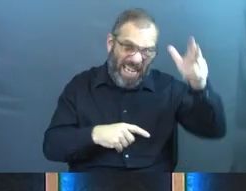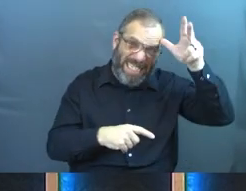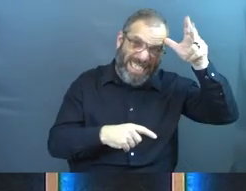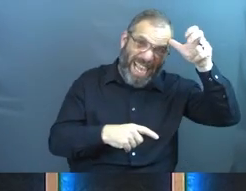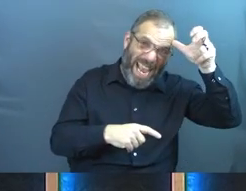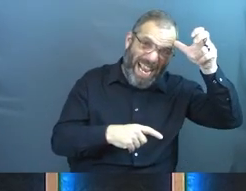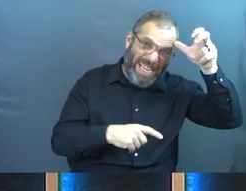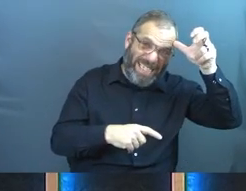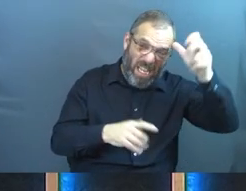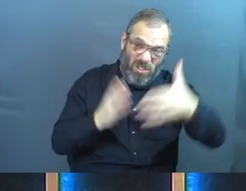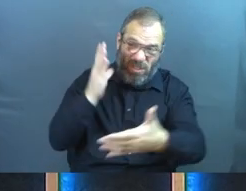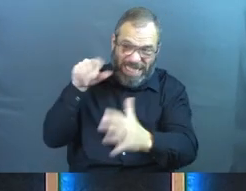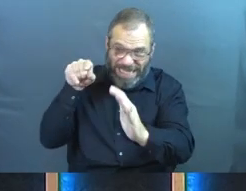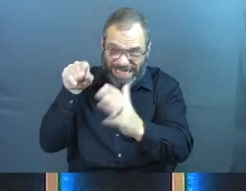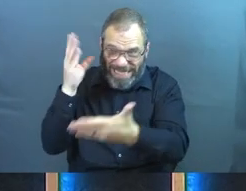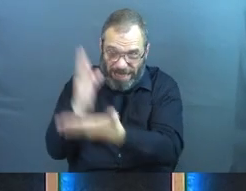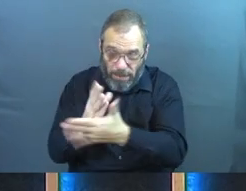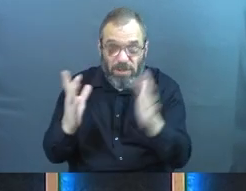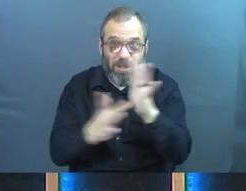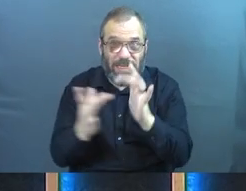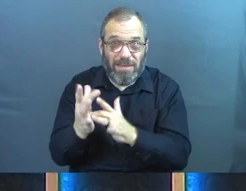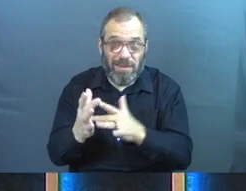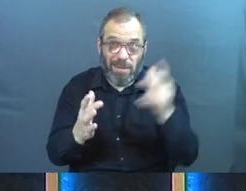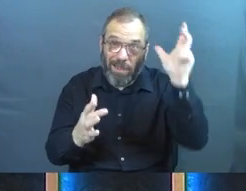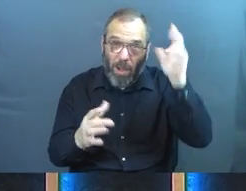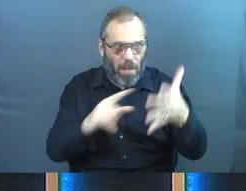enemy tries to put a stop to Jesus.